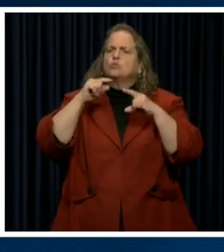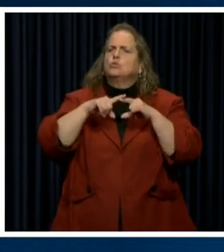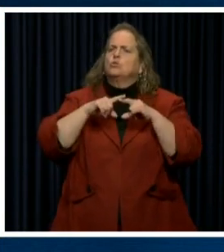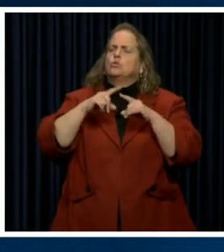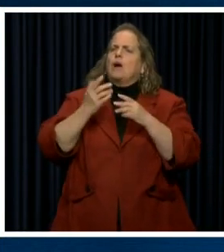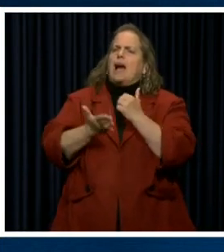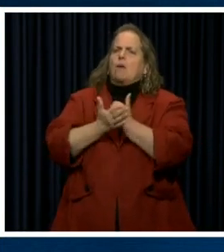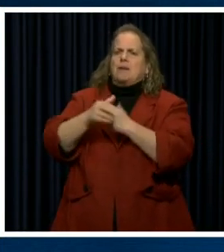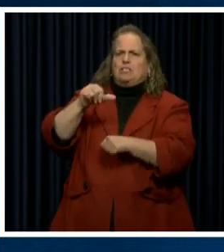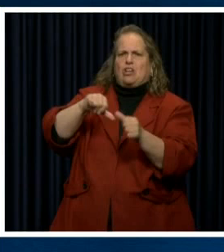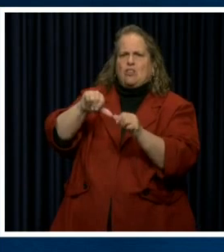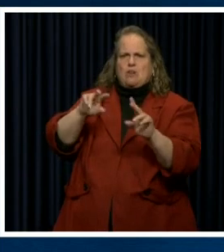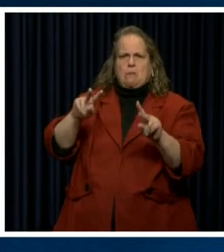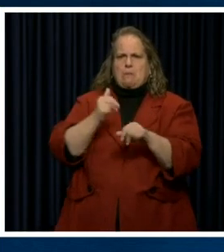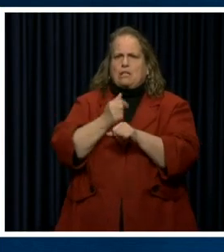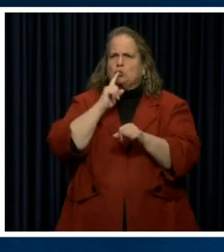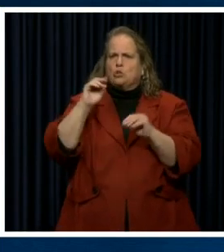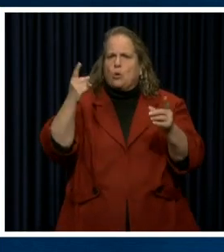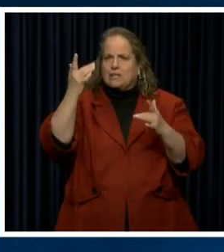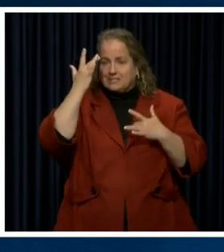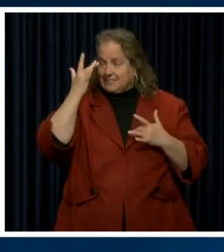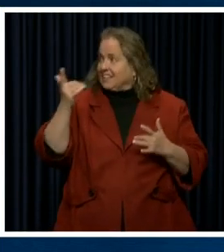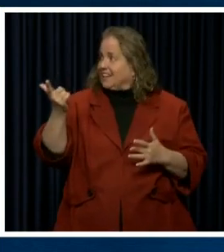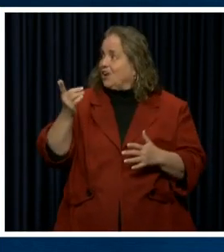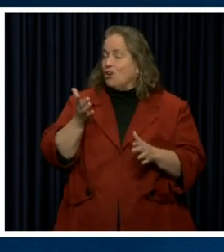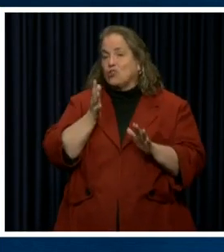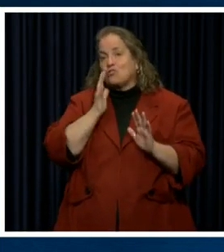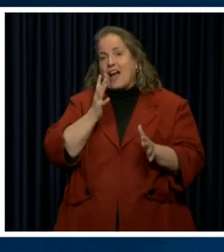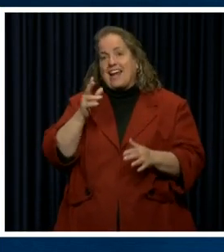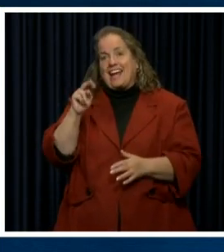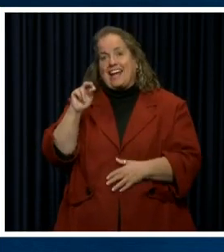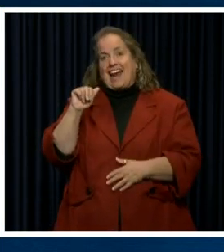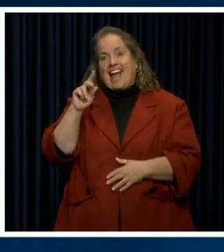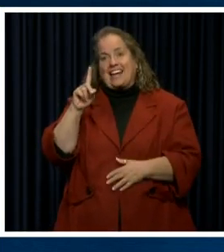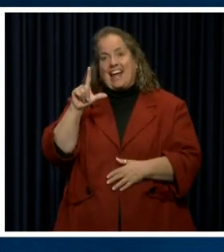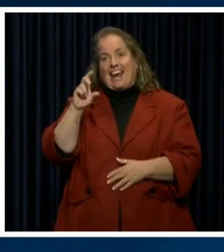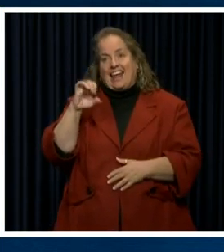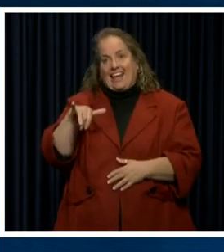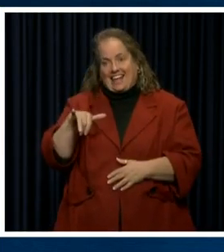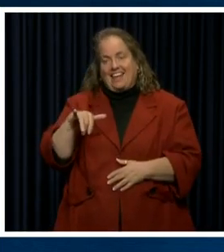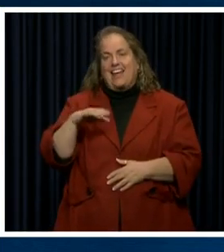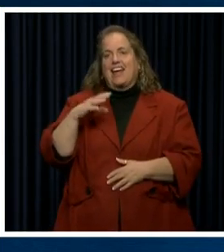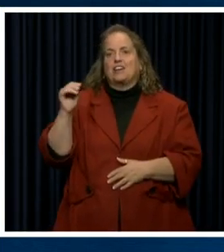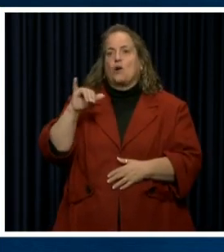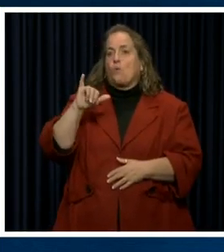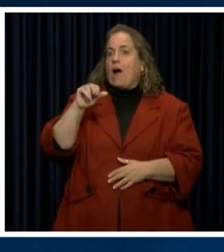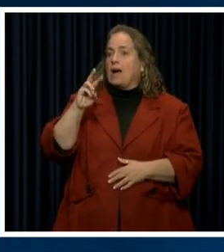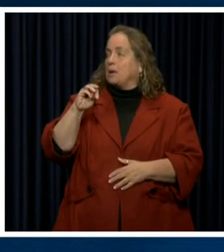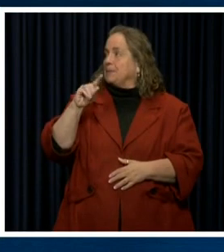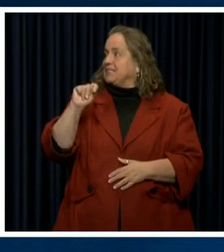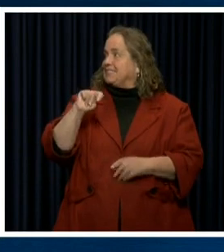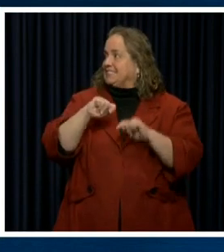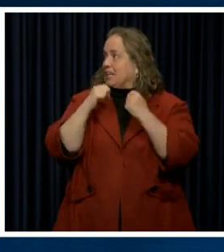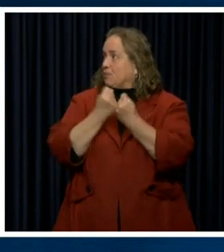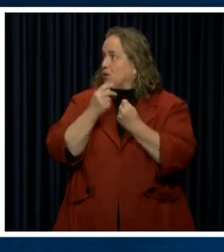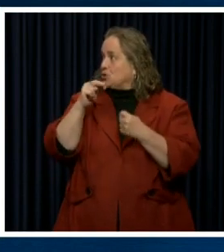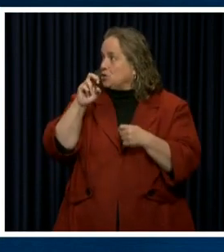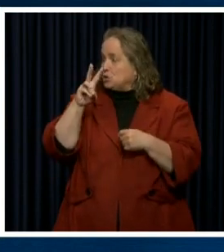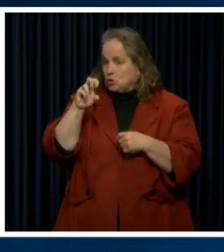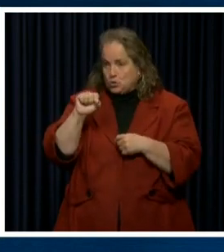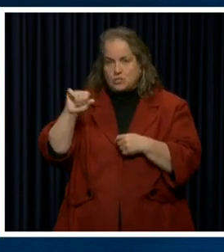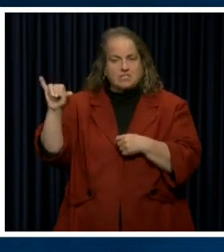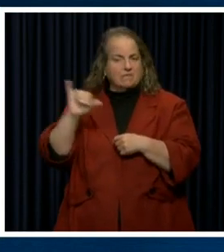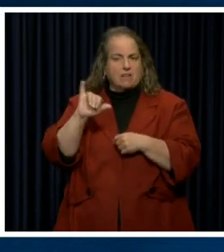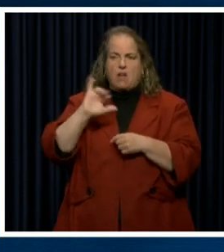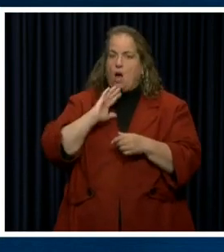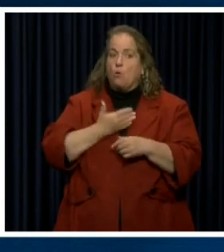that piece from Granny Natalie. And of course, we got YMT News doing the right thing in their newsroom, just like